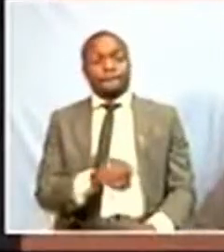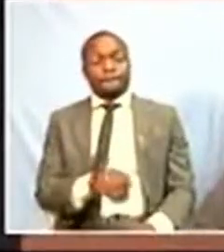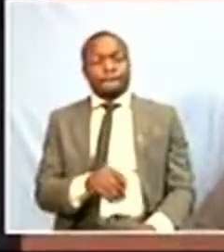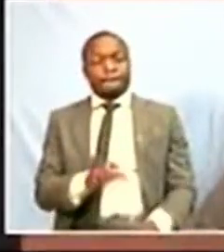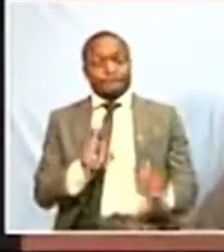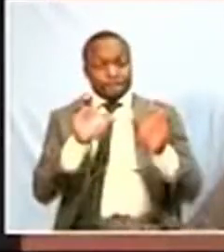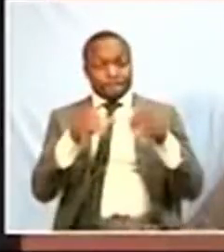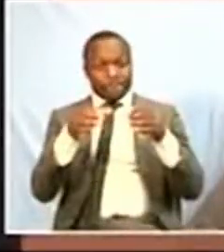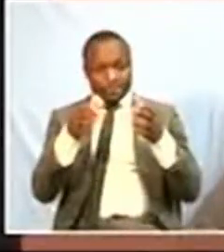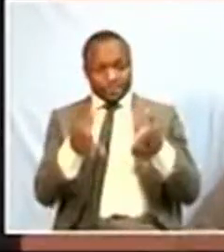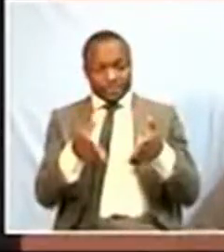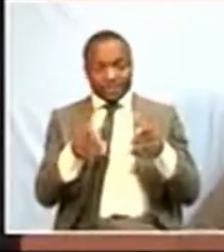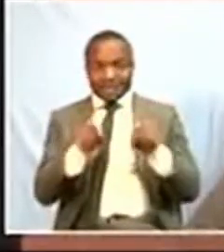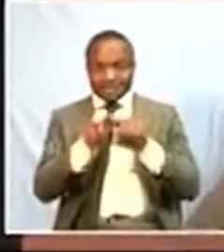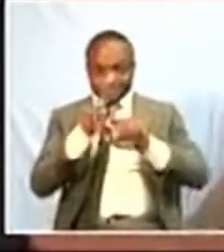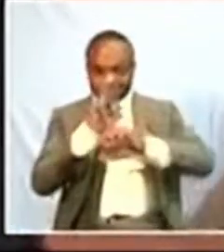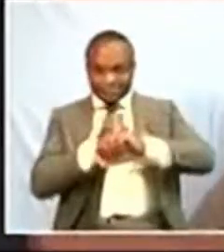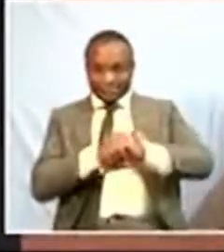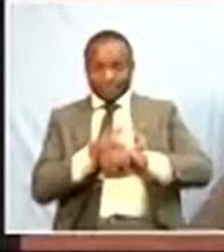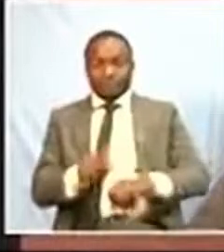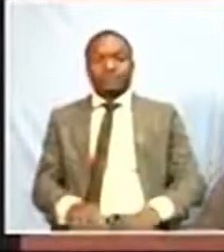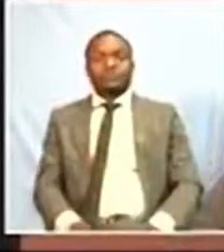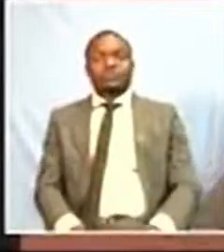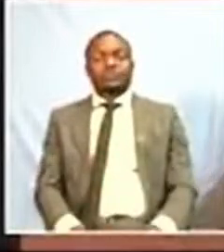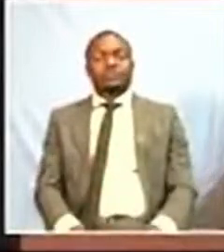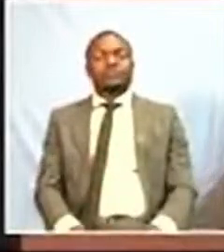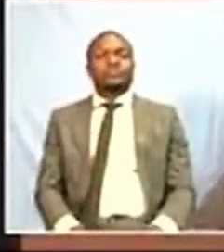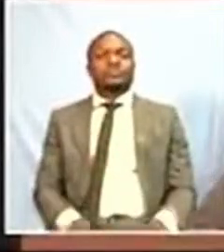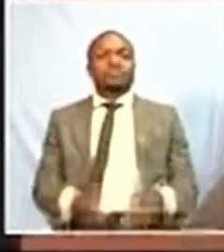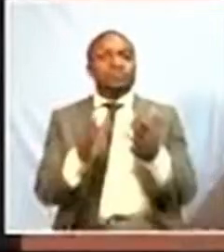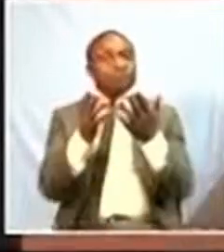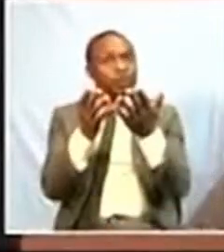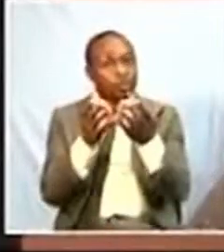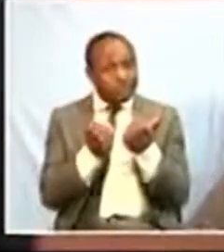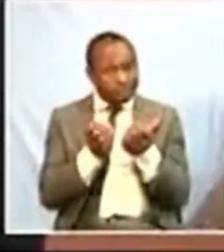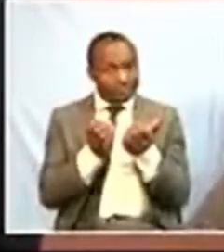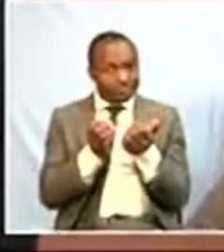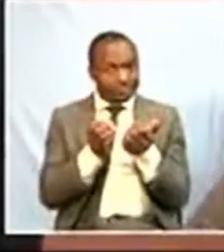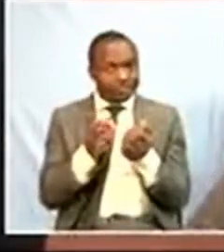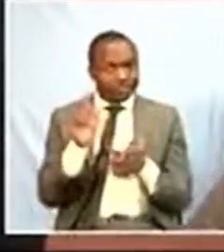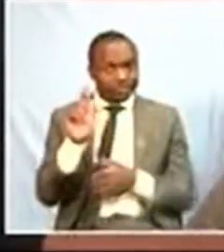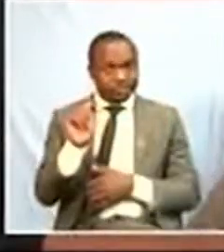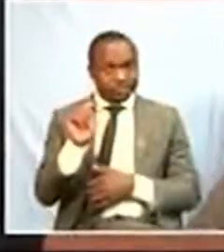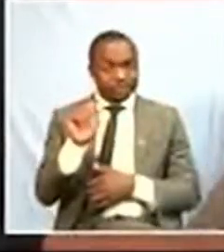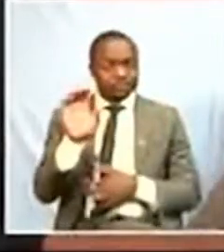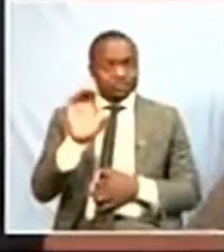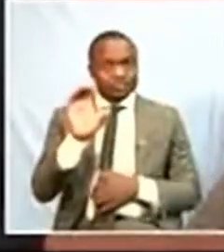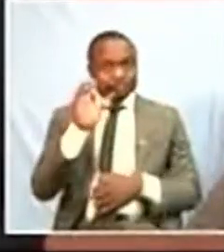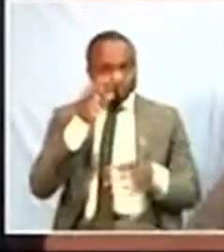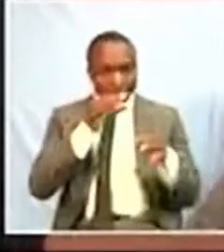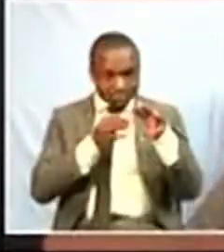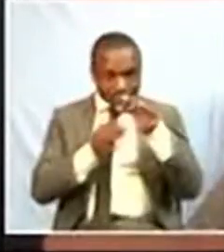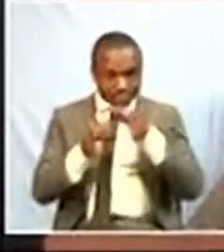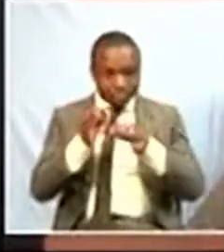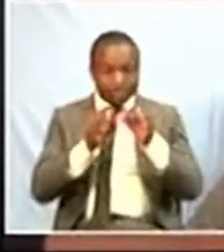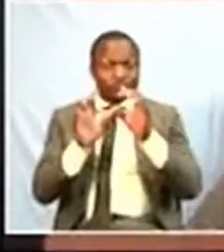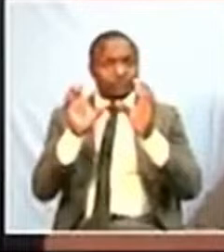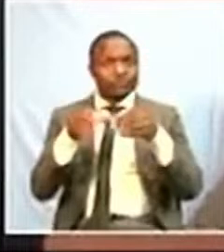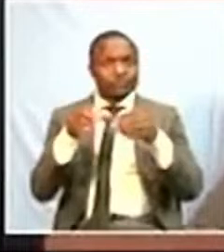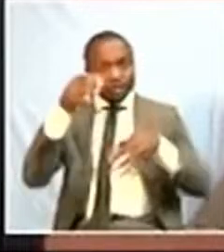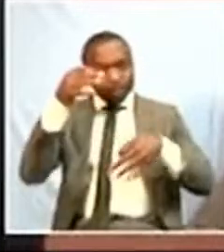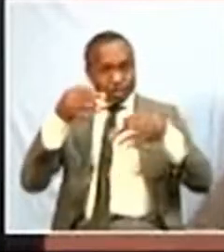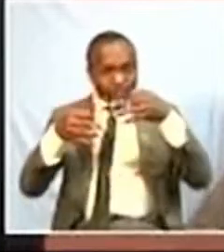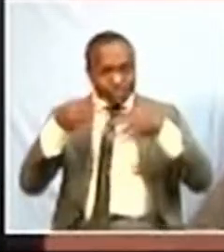to this committee. At the same time, I just would also like the TC to explain to the committee whether